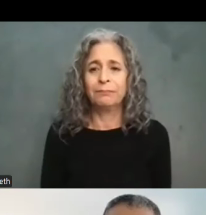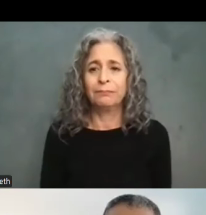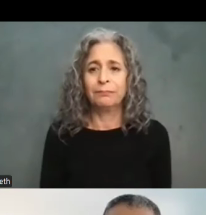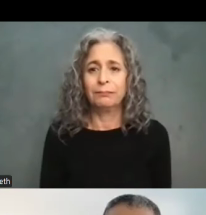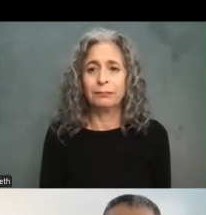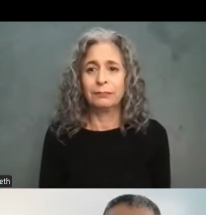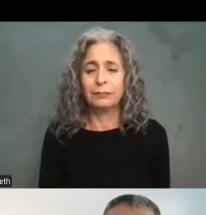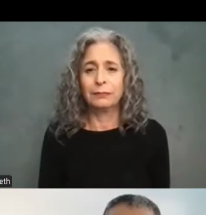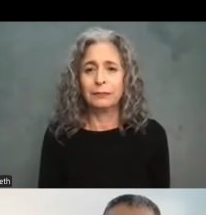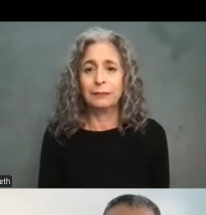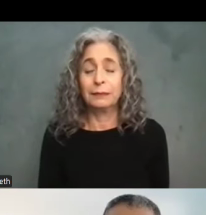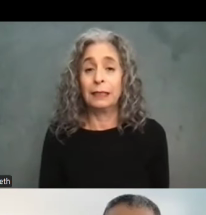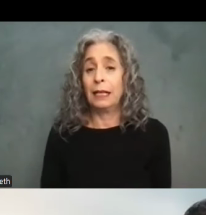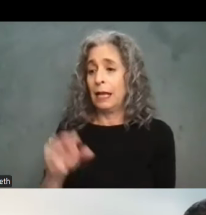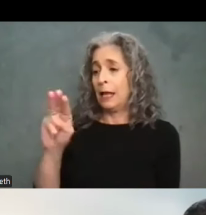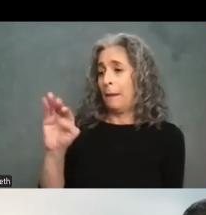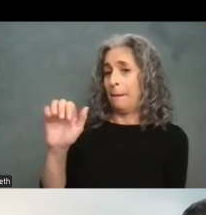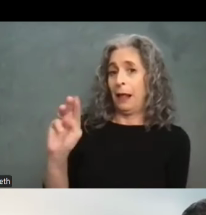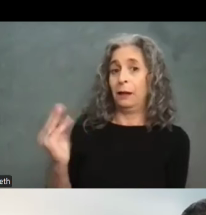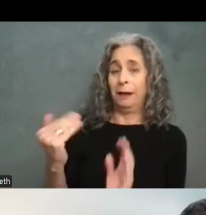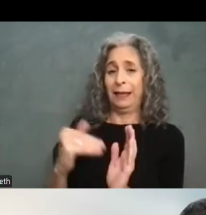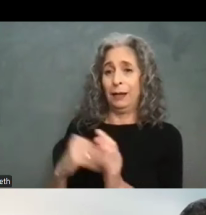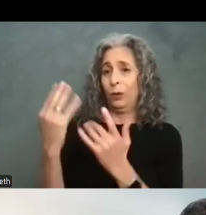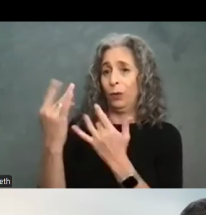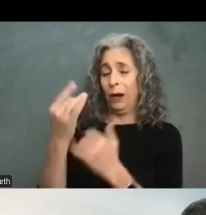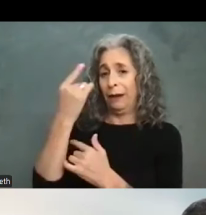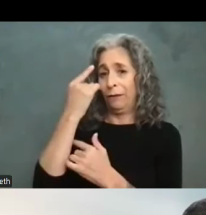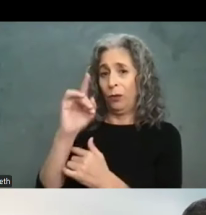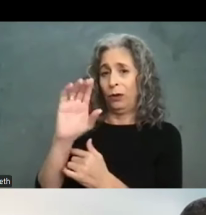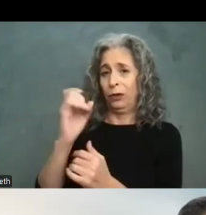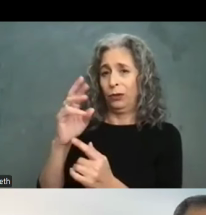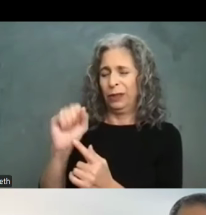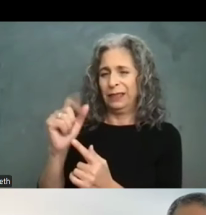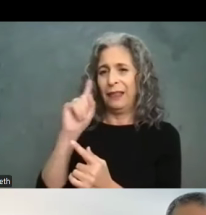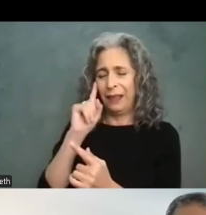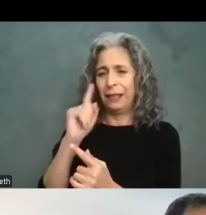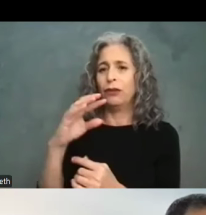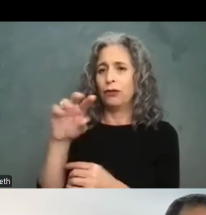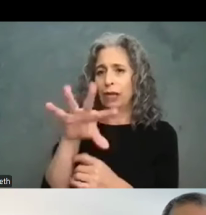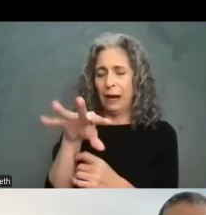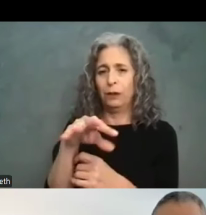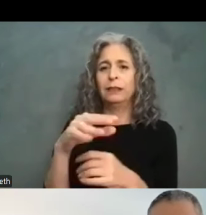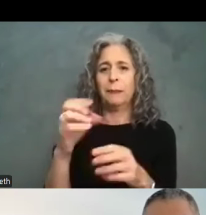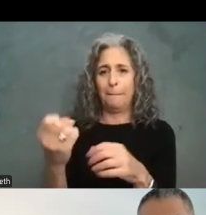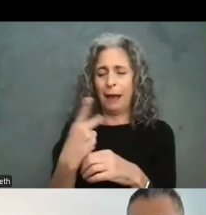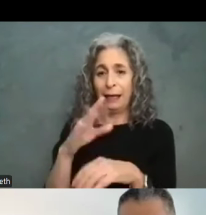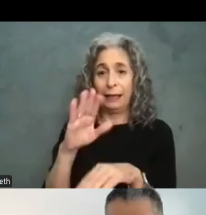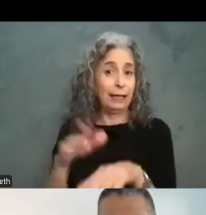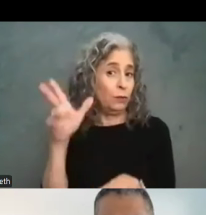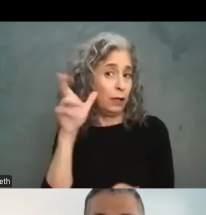Hello, everyone. This is Malcolm again. While we're waiting for... Oh, Chris, it looks like your camera's moving again. Can you hear me?